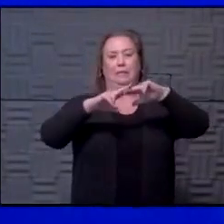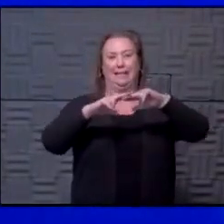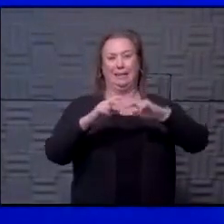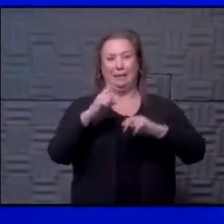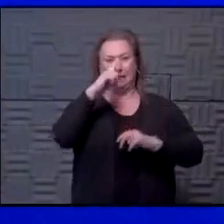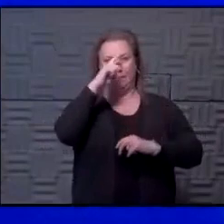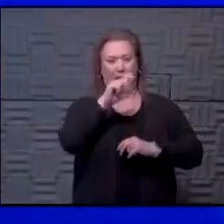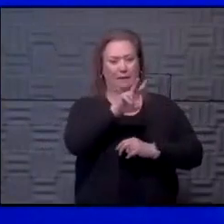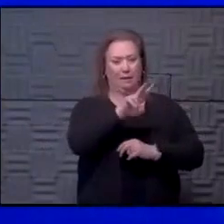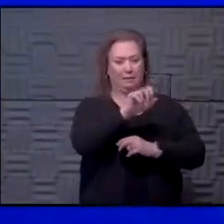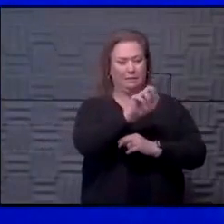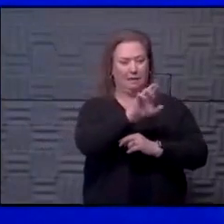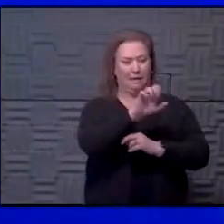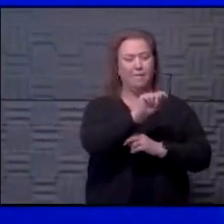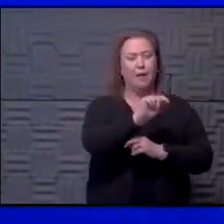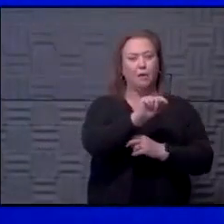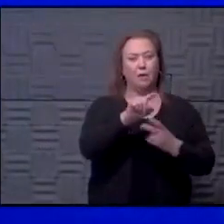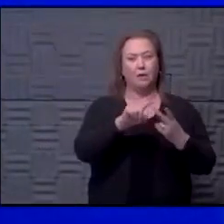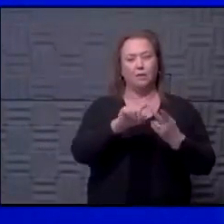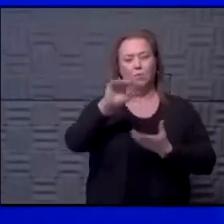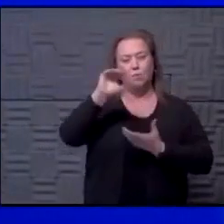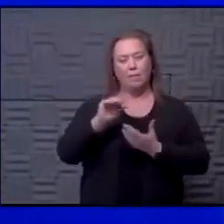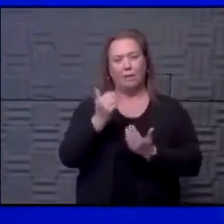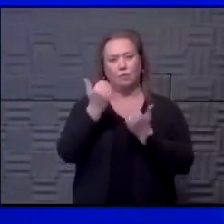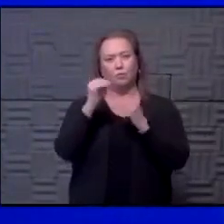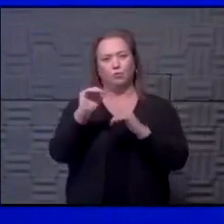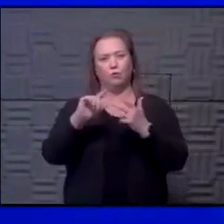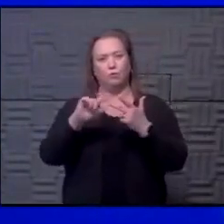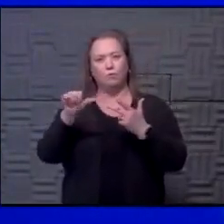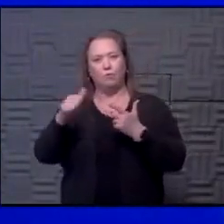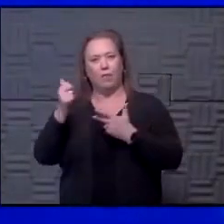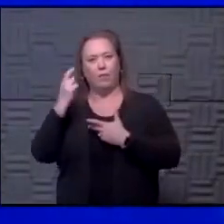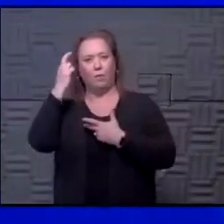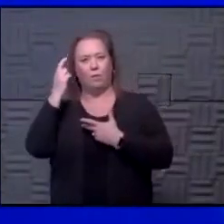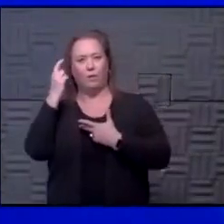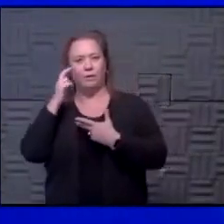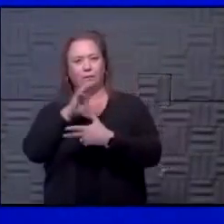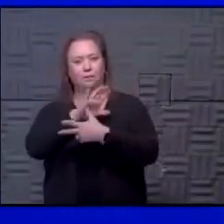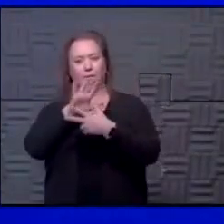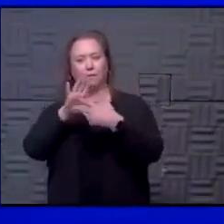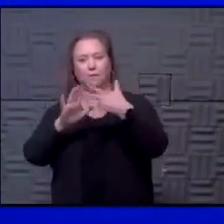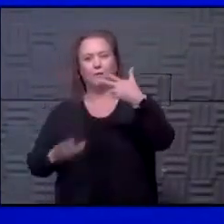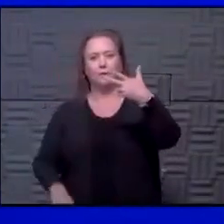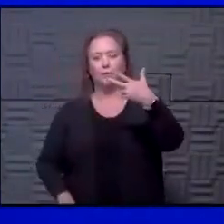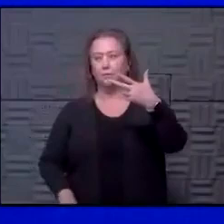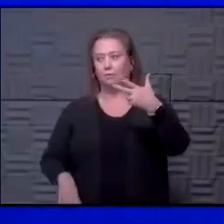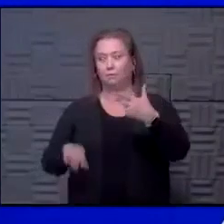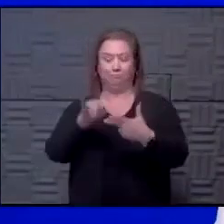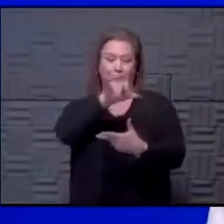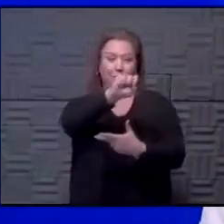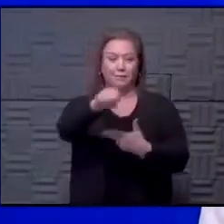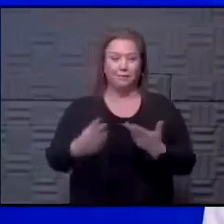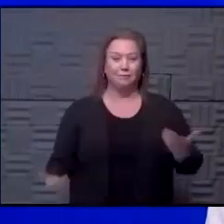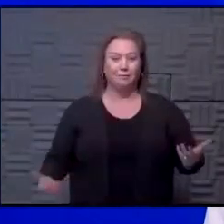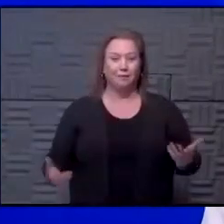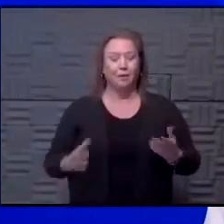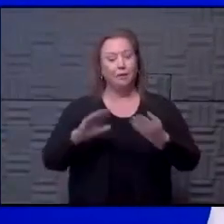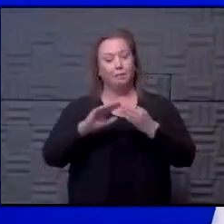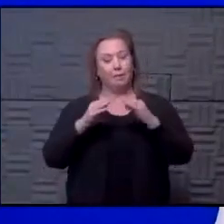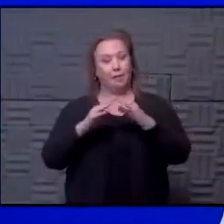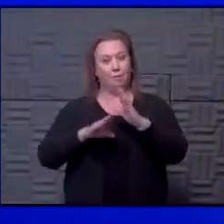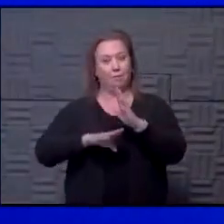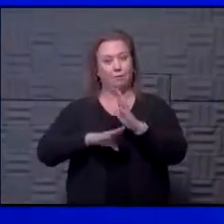variants, relaxed restrictions, or something else? I think the answer to that is going to be yes. When you start to see the